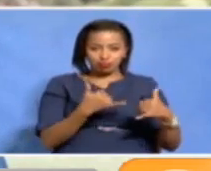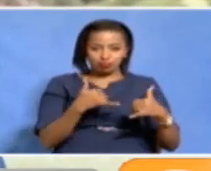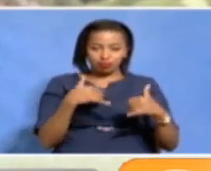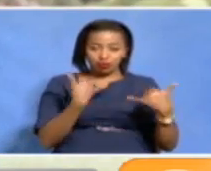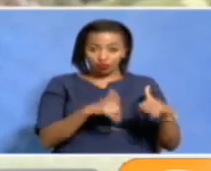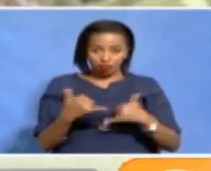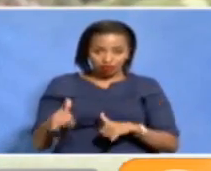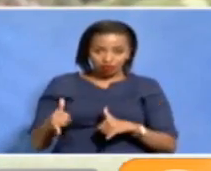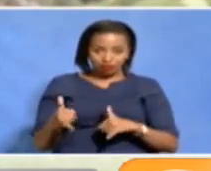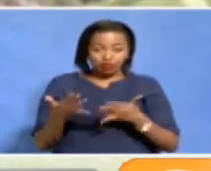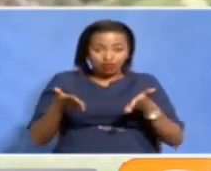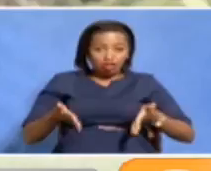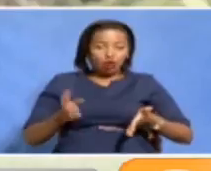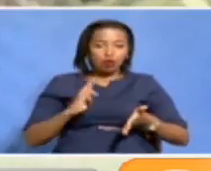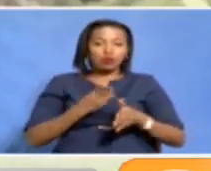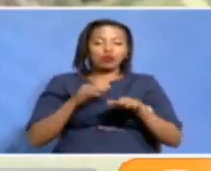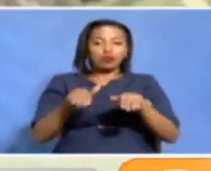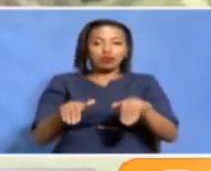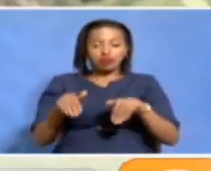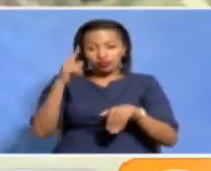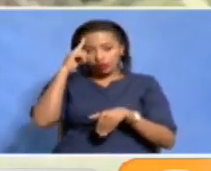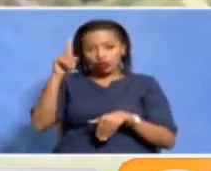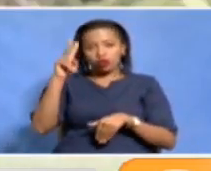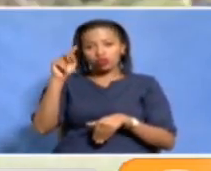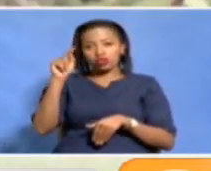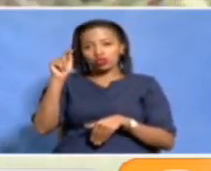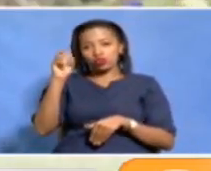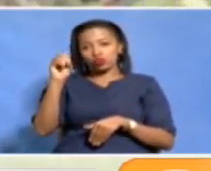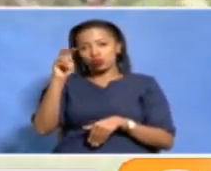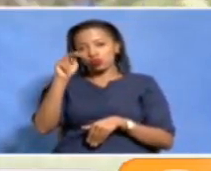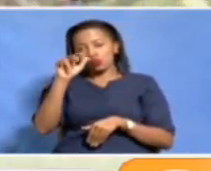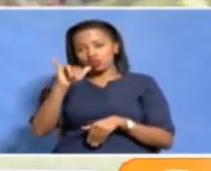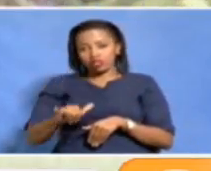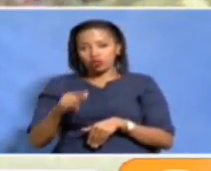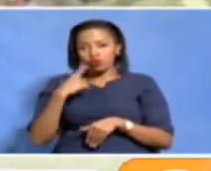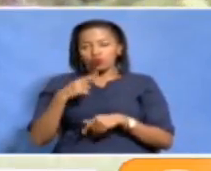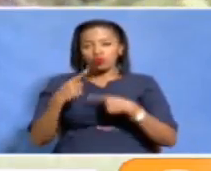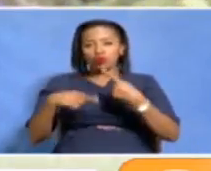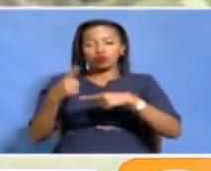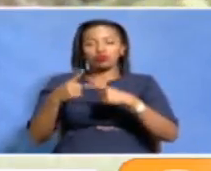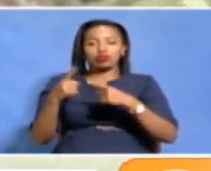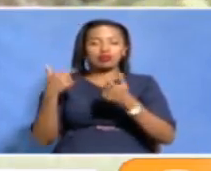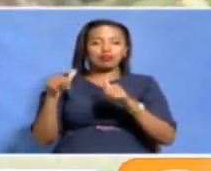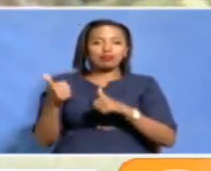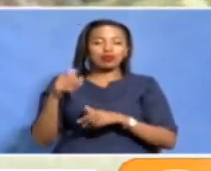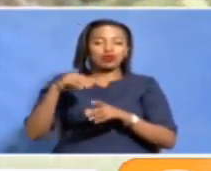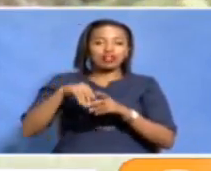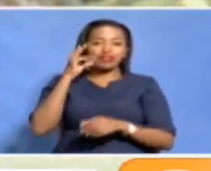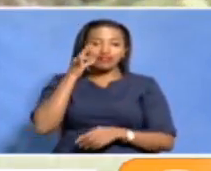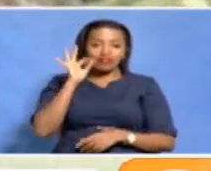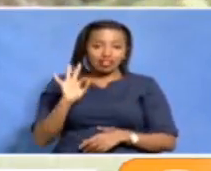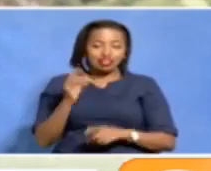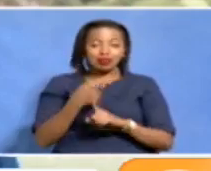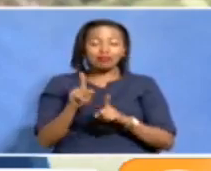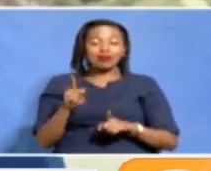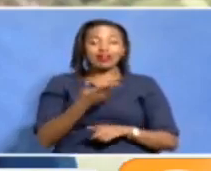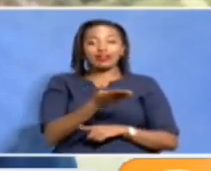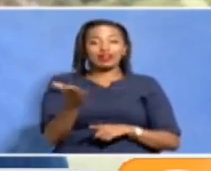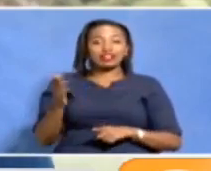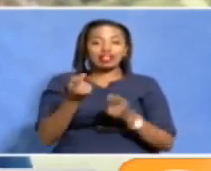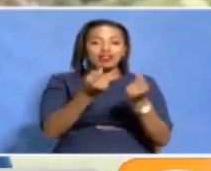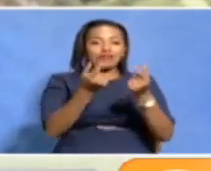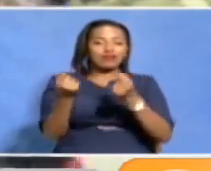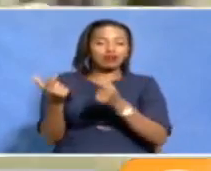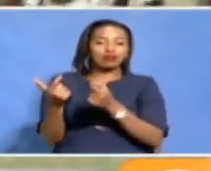At the moment, we're waiting for Tony. Tony Onyanga is still in France. That's the only signing, but there are a few